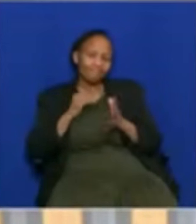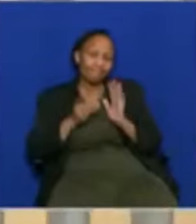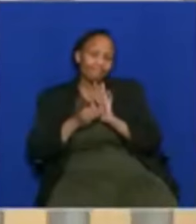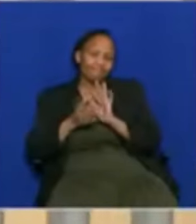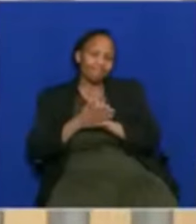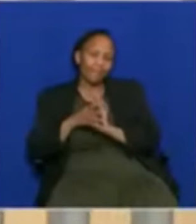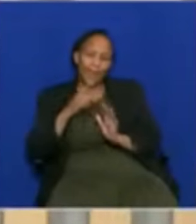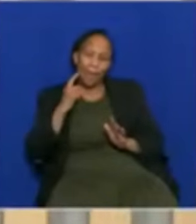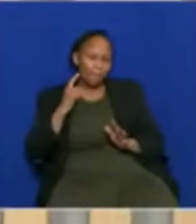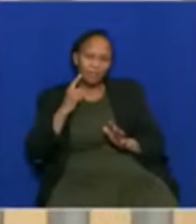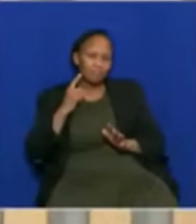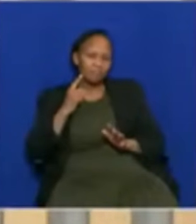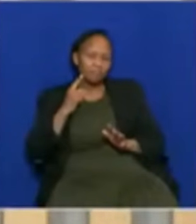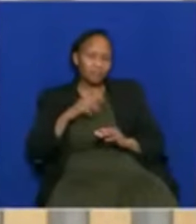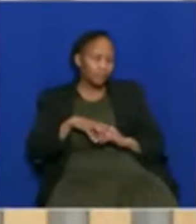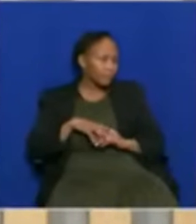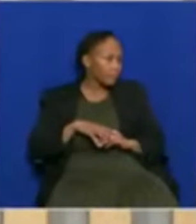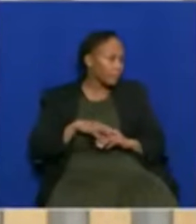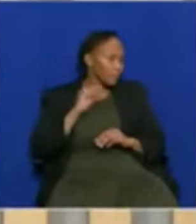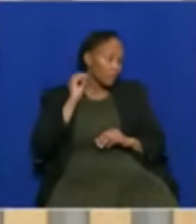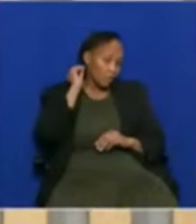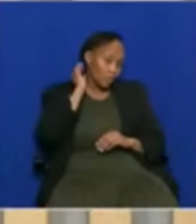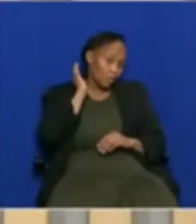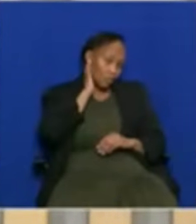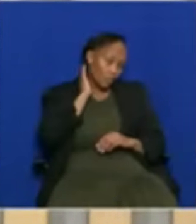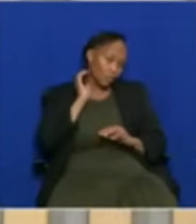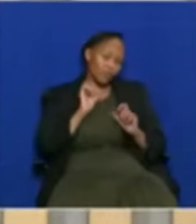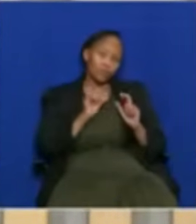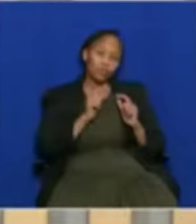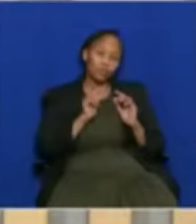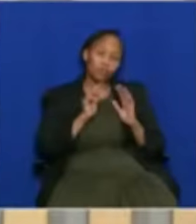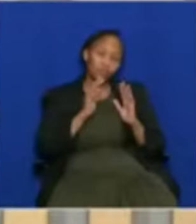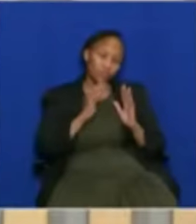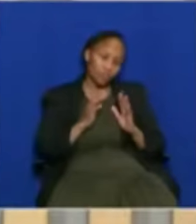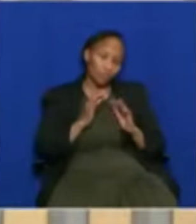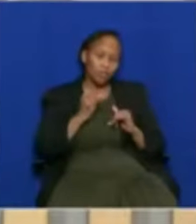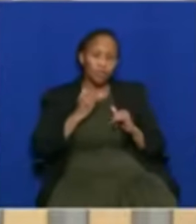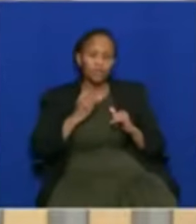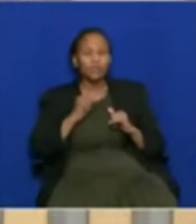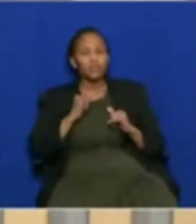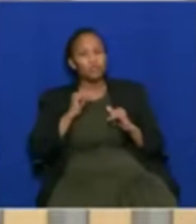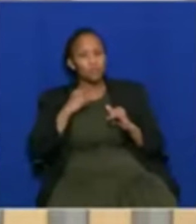Noted, Commissioner, and noted that inferences can be drawn for that. I acknowledge that.